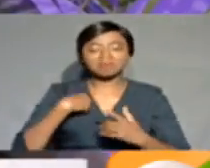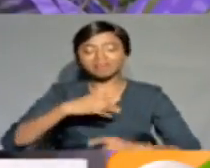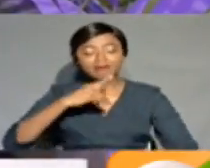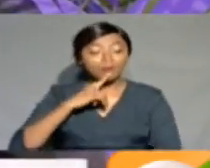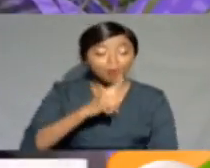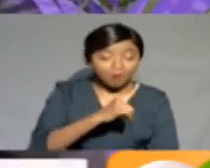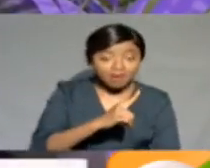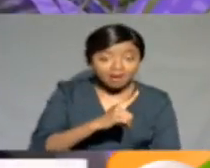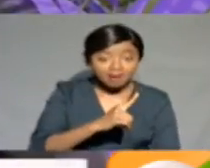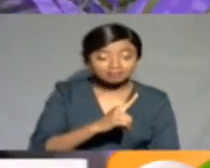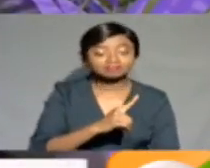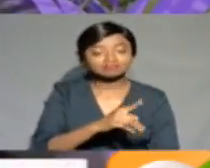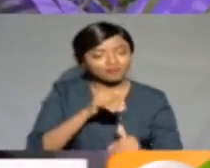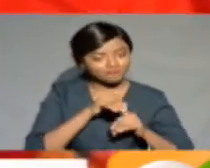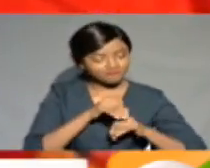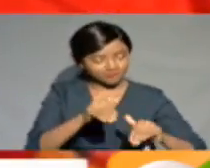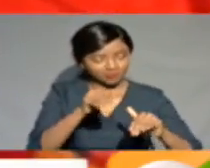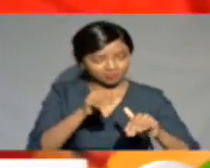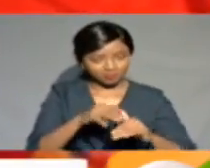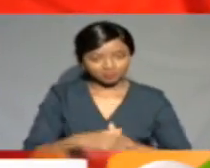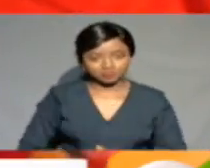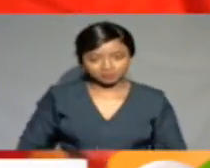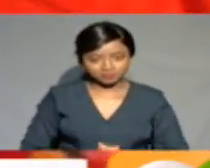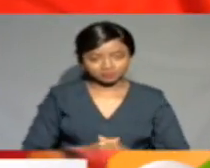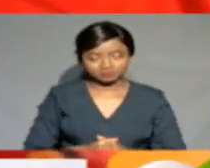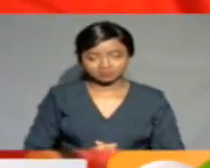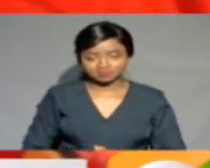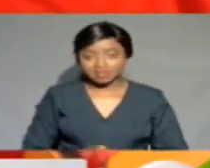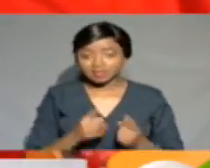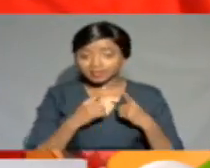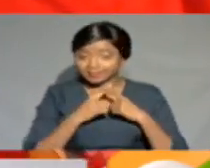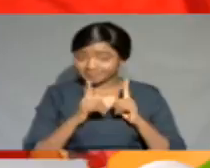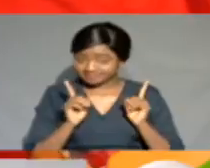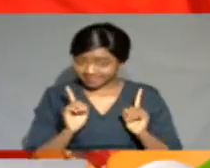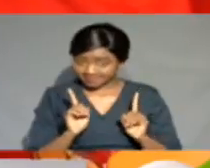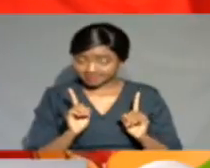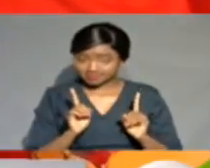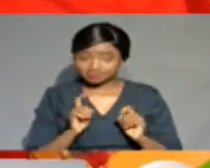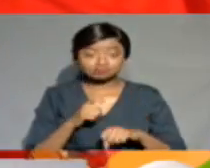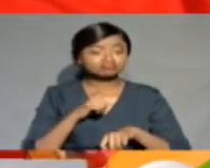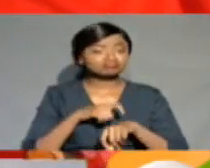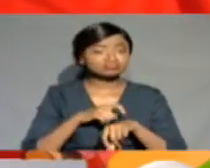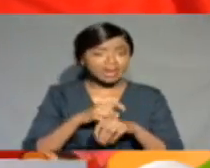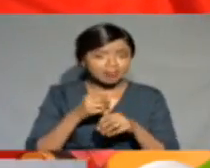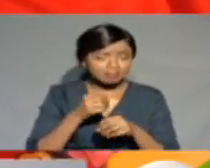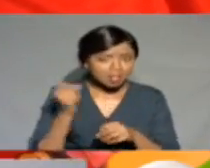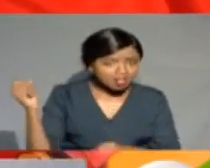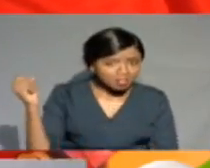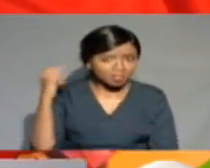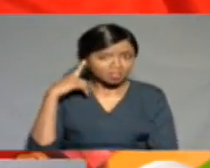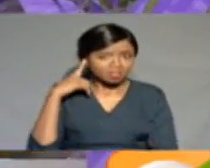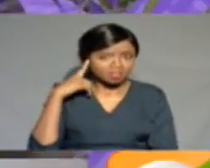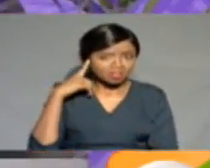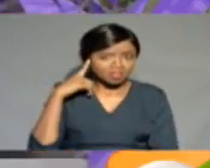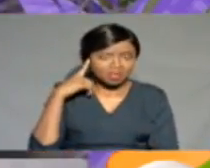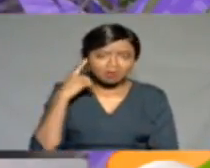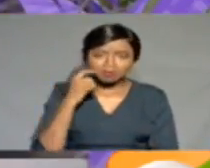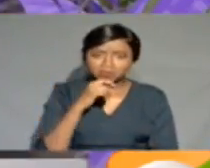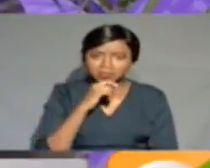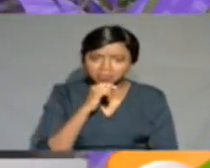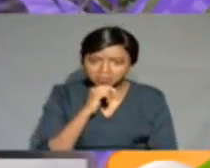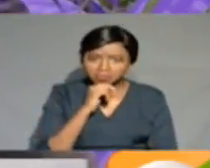whatever instruction they give should be followed. But once we get information as school